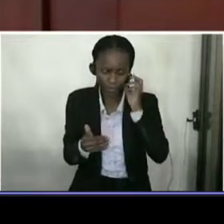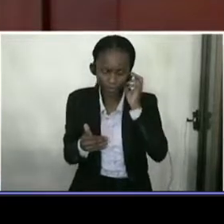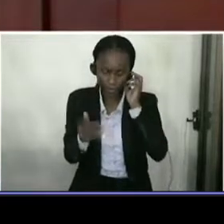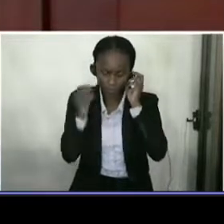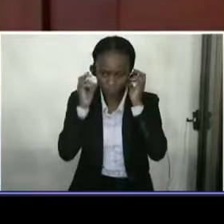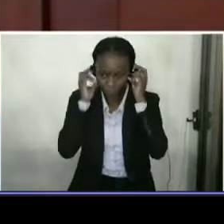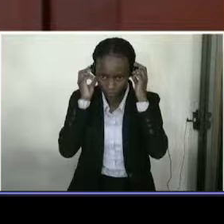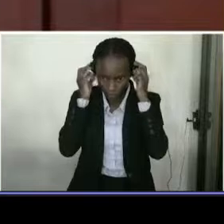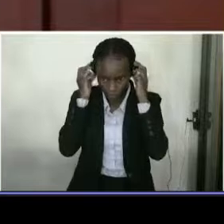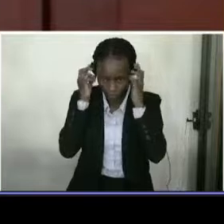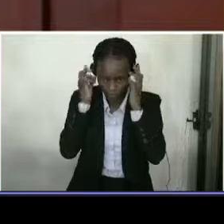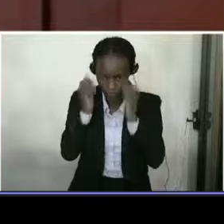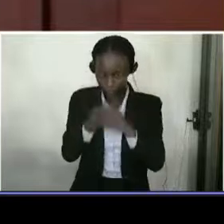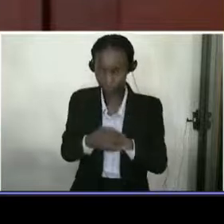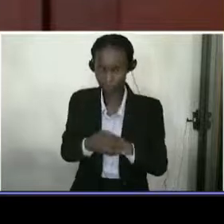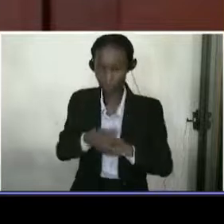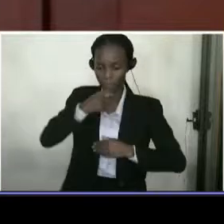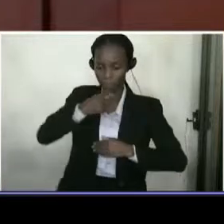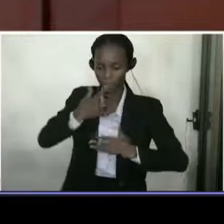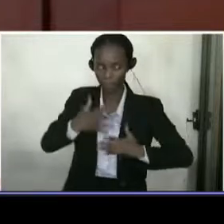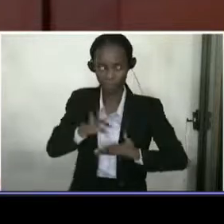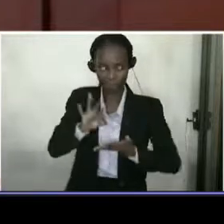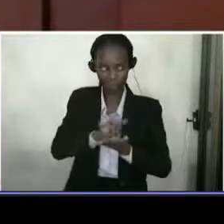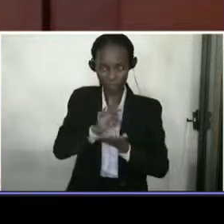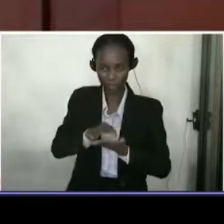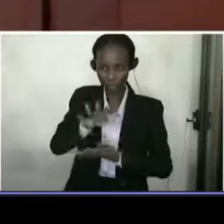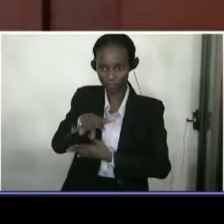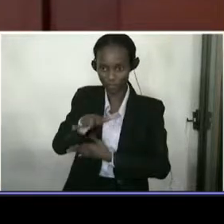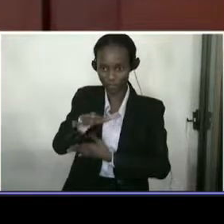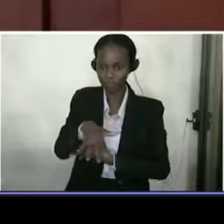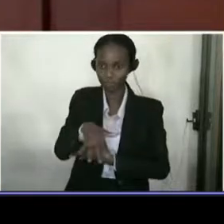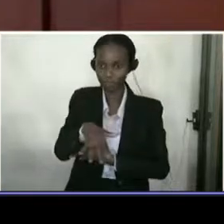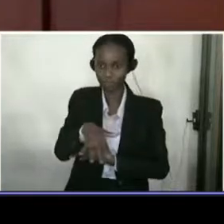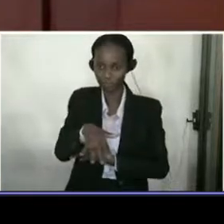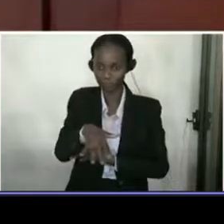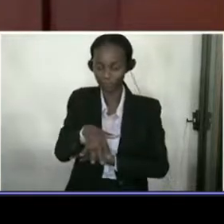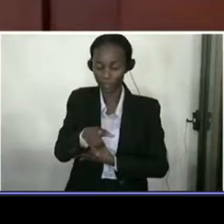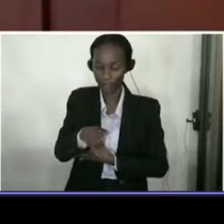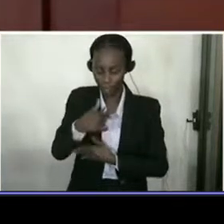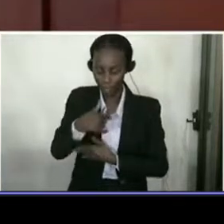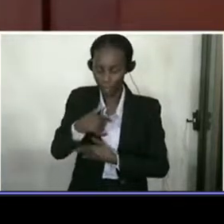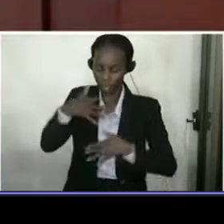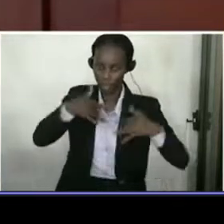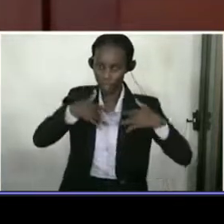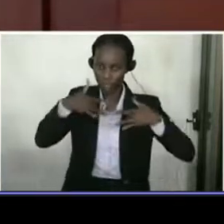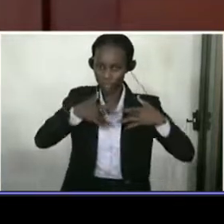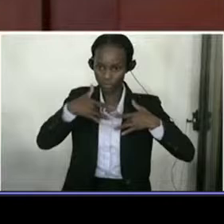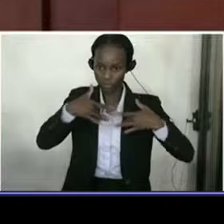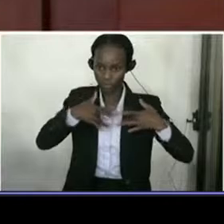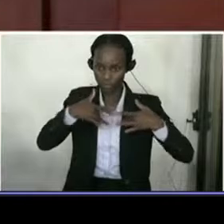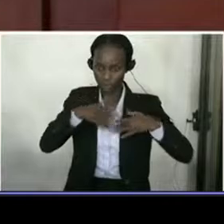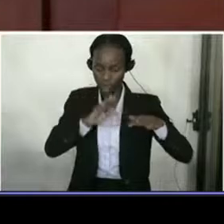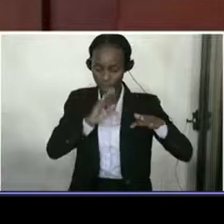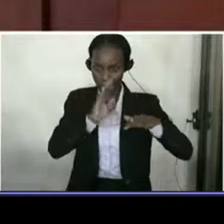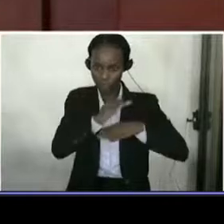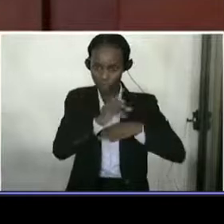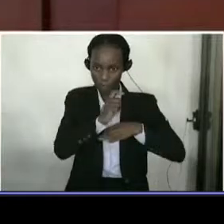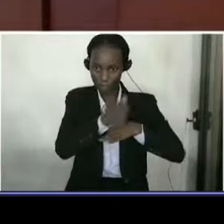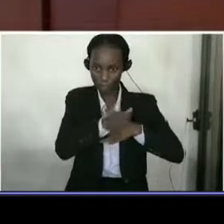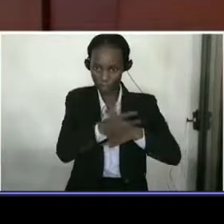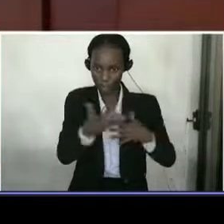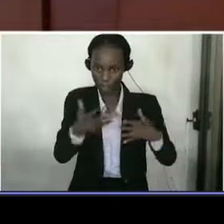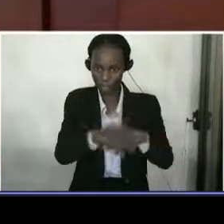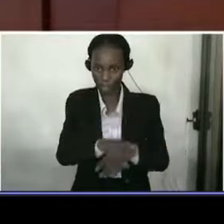Somlomo, on vote 15, we wish to raise our concern with the overpayments of the Dugu